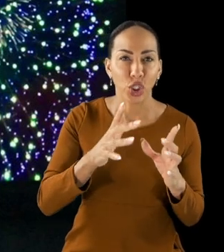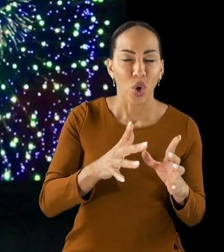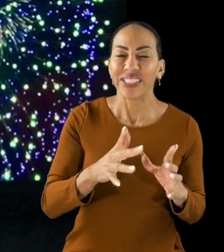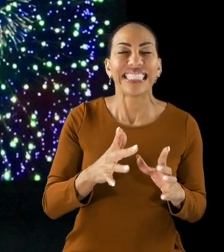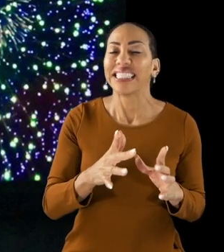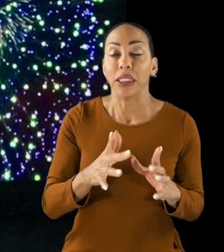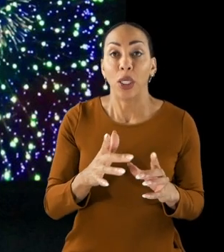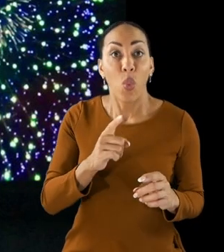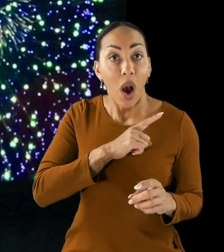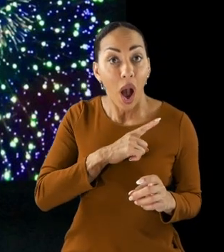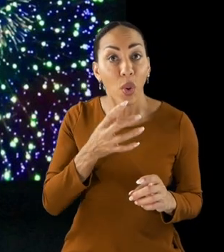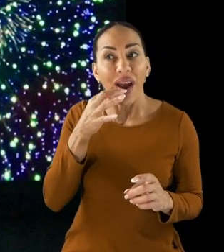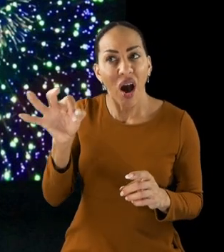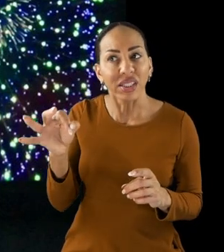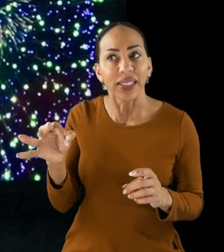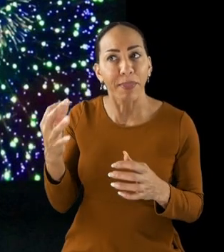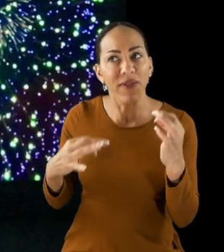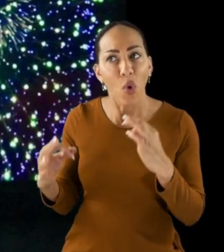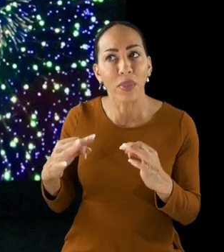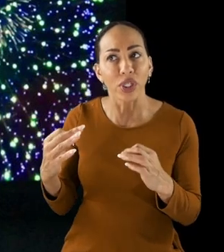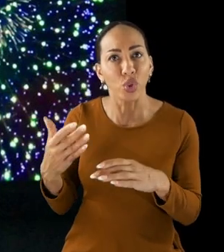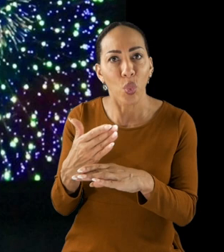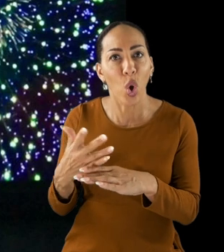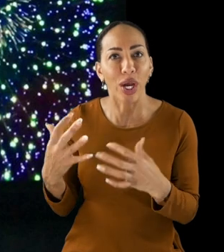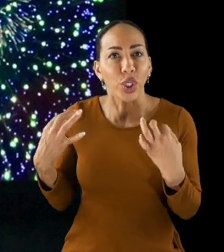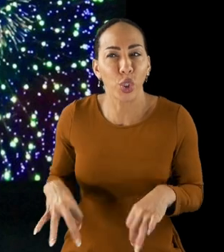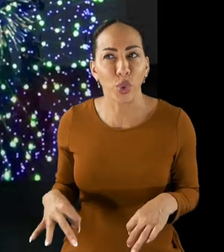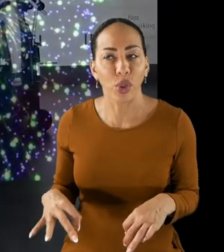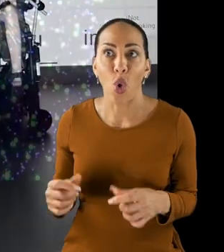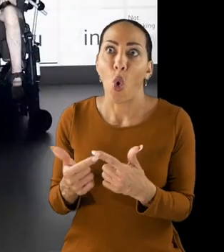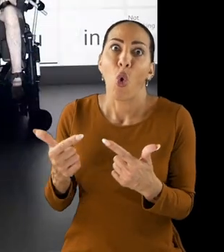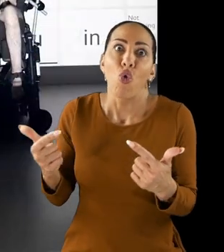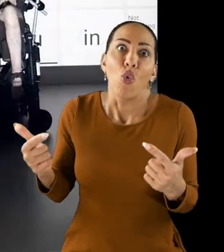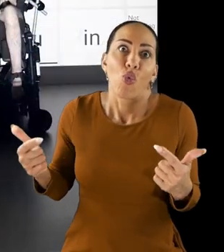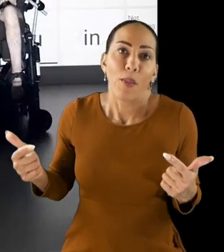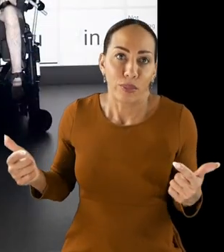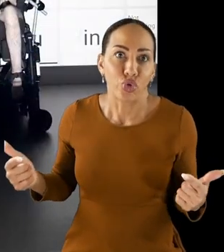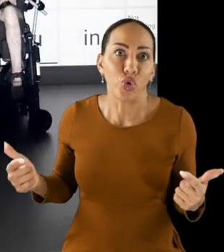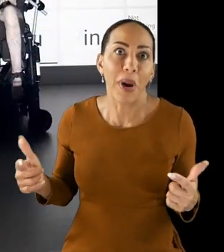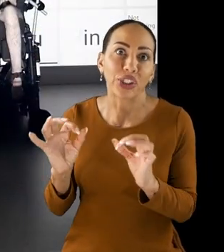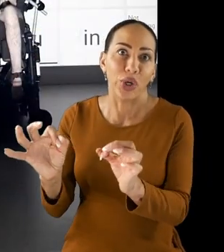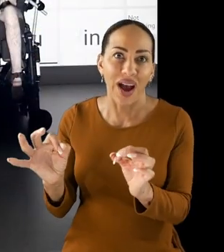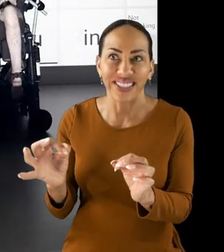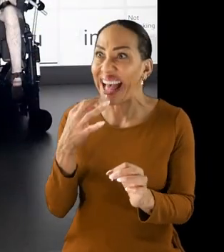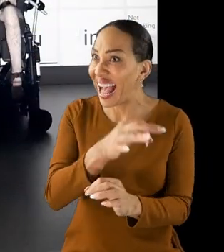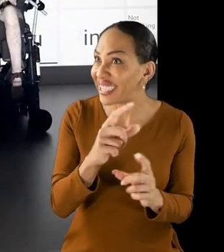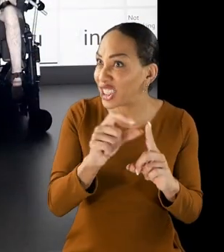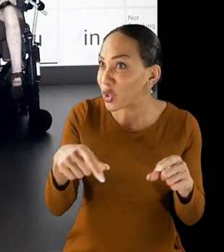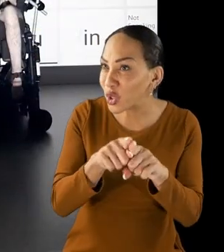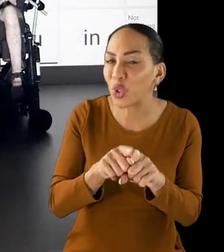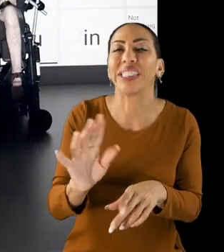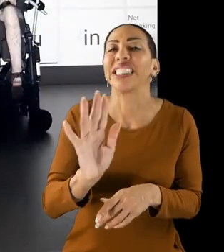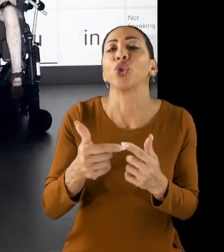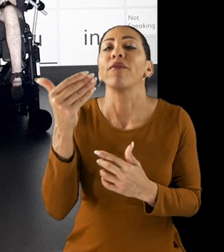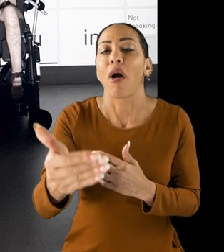this way. So I've got a clip on the next slide, which shows one of the ways in which we tried